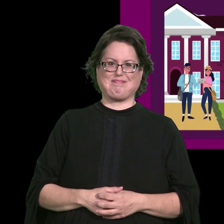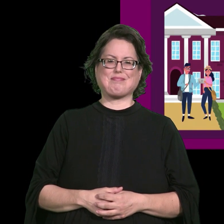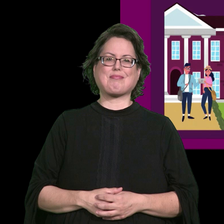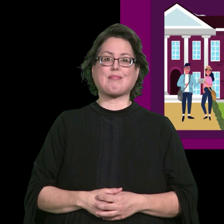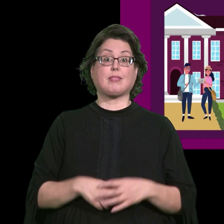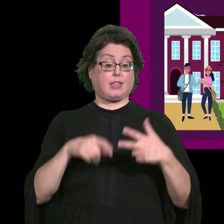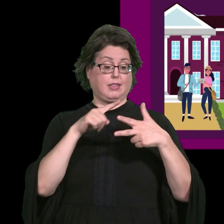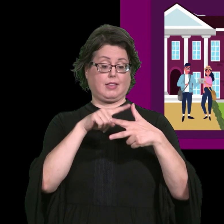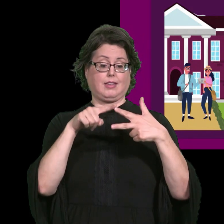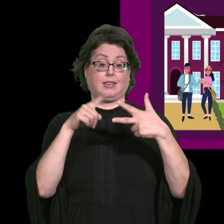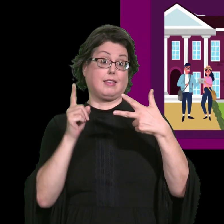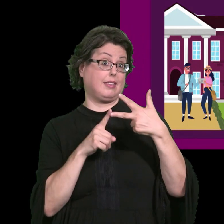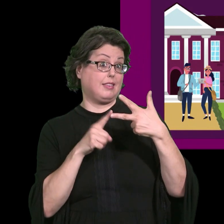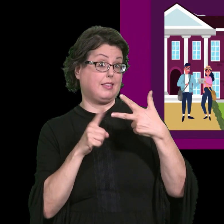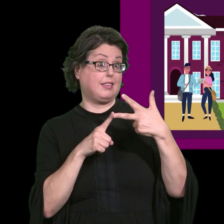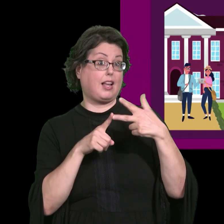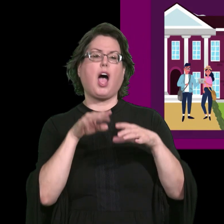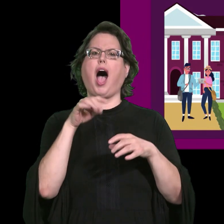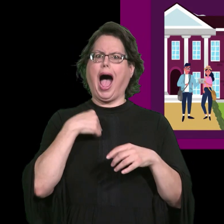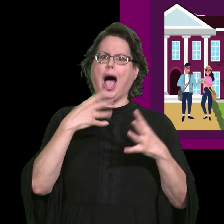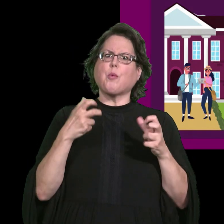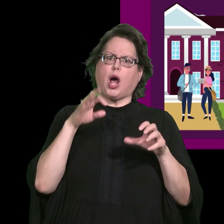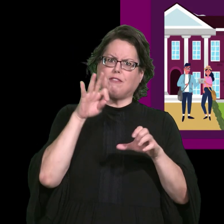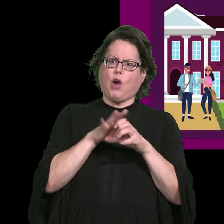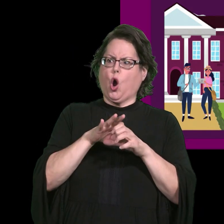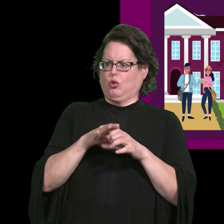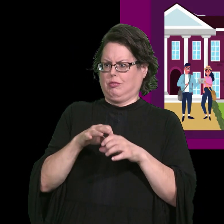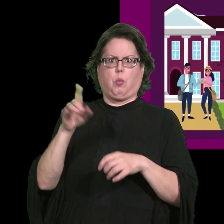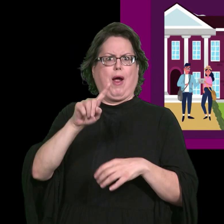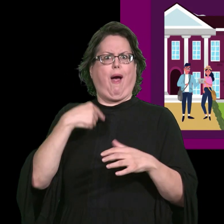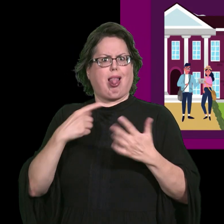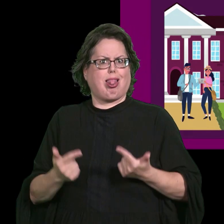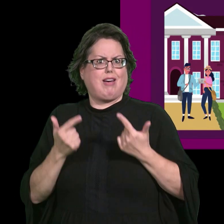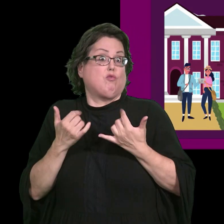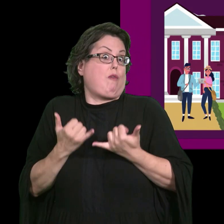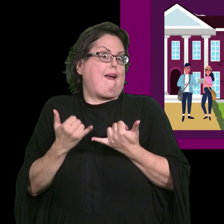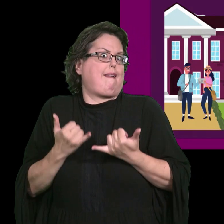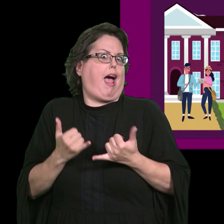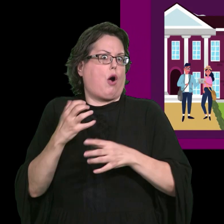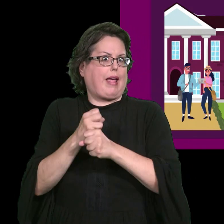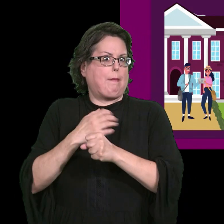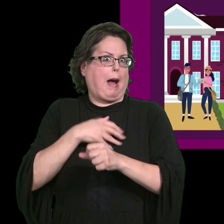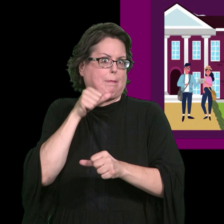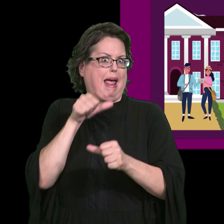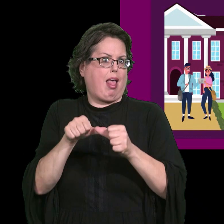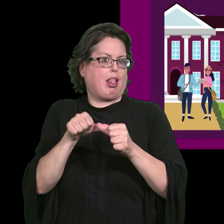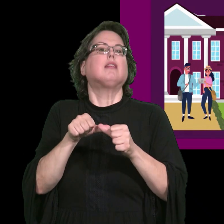Number three, vote where I currently receive my mail in Pennsylvania. Go to